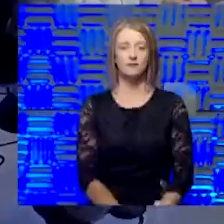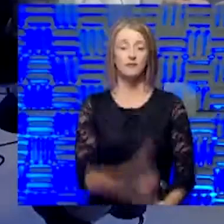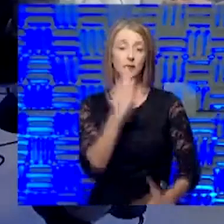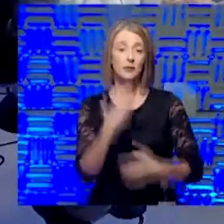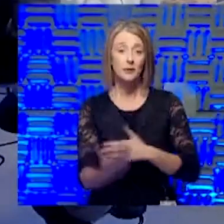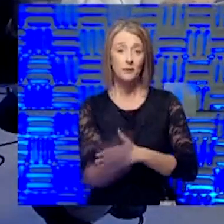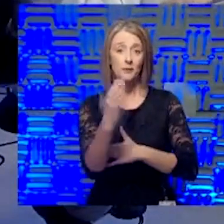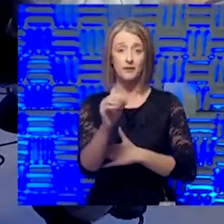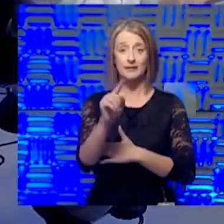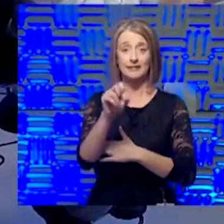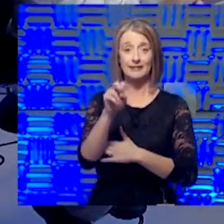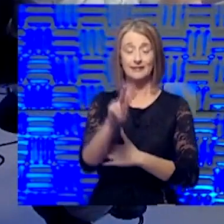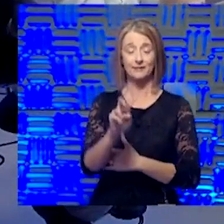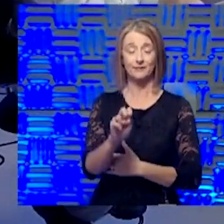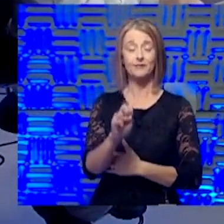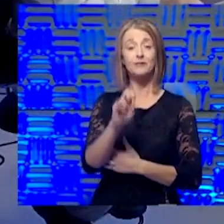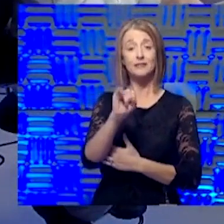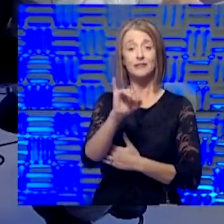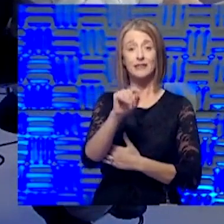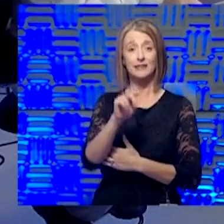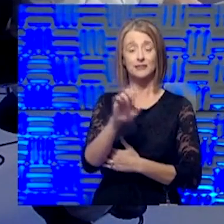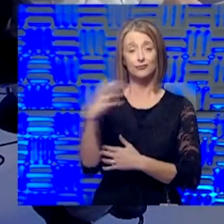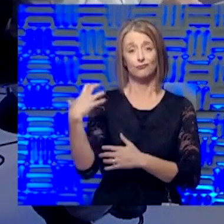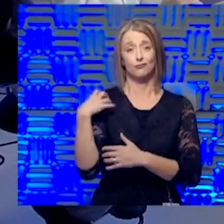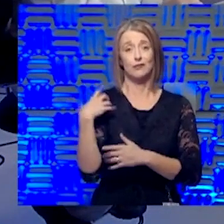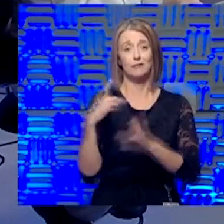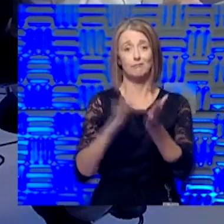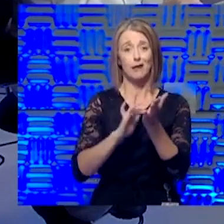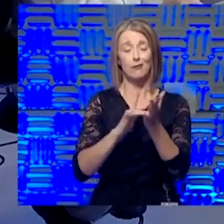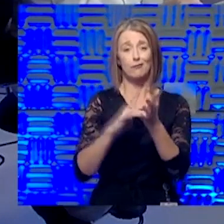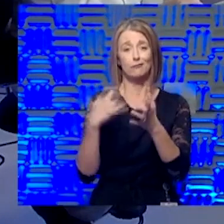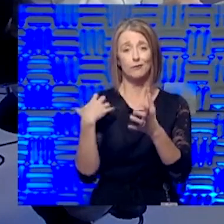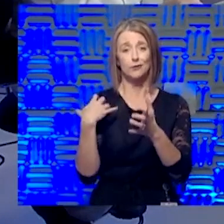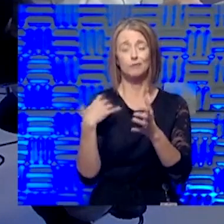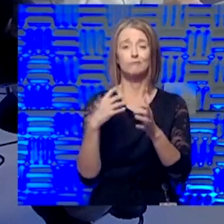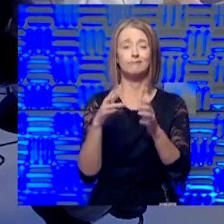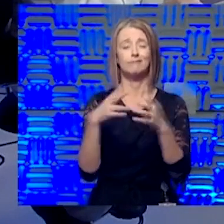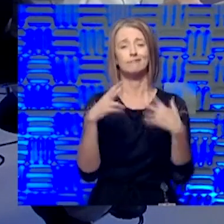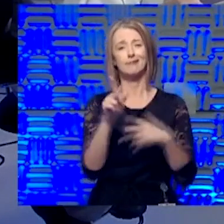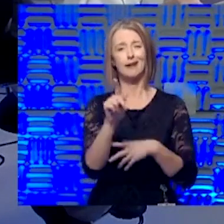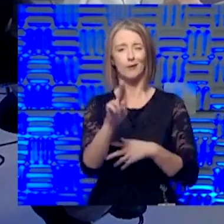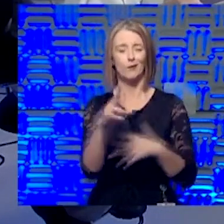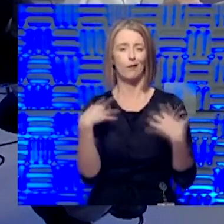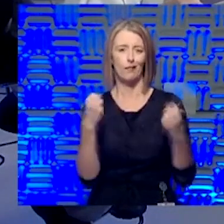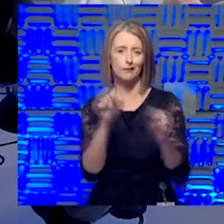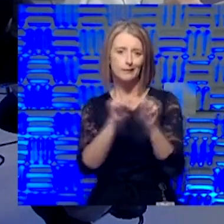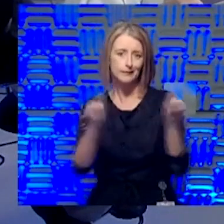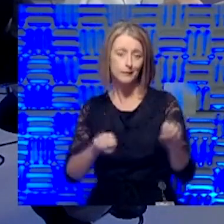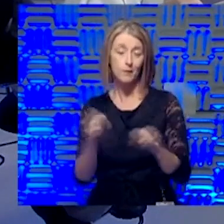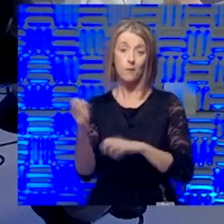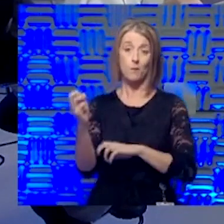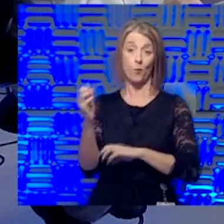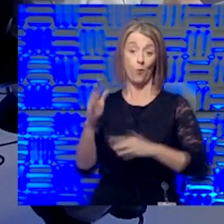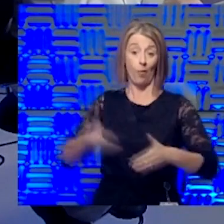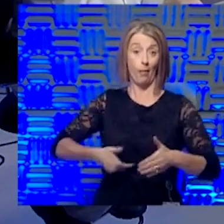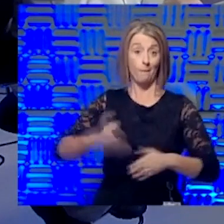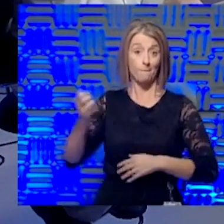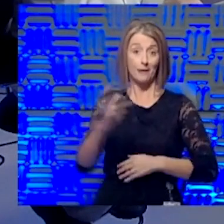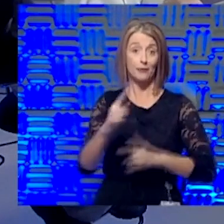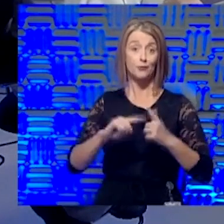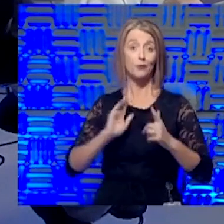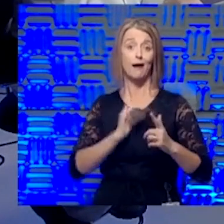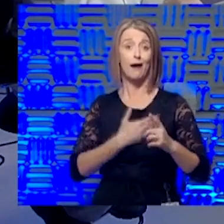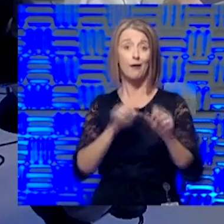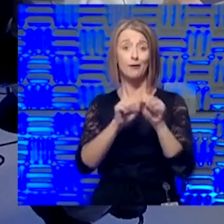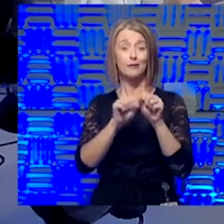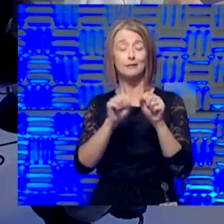Good morning. This is Steve Stites, Chief Medical Officer at the University of Kansas Medical System and our health system. Welcome back to our program this morning.